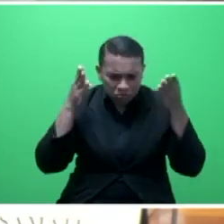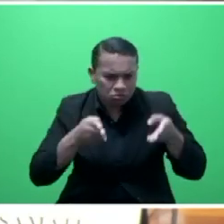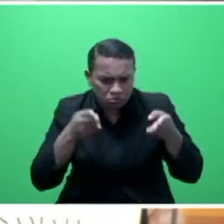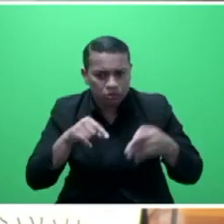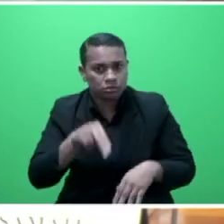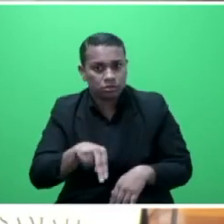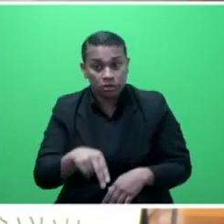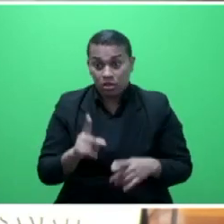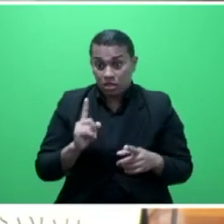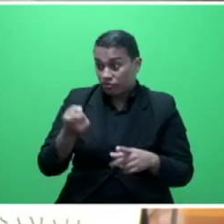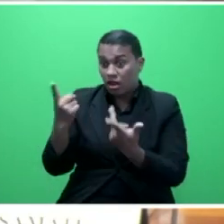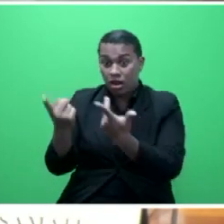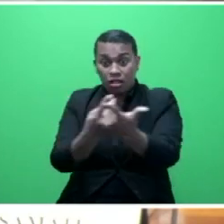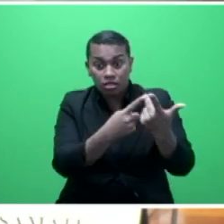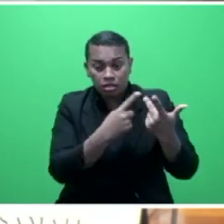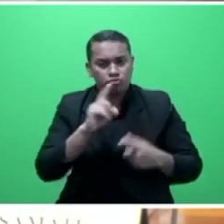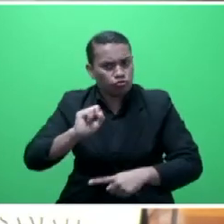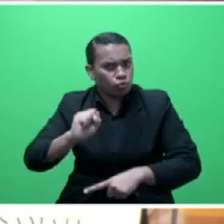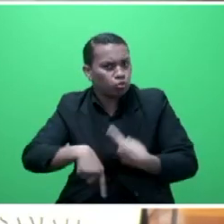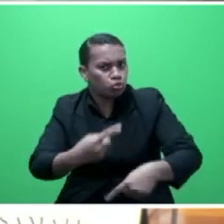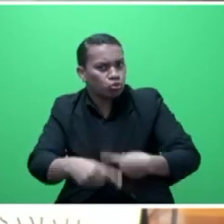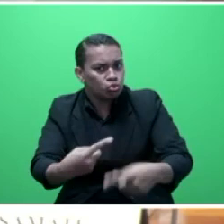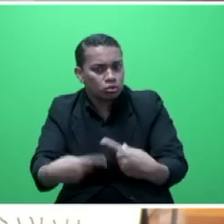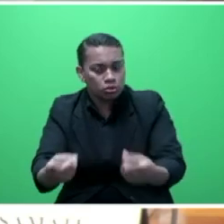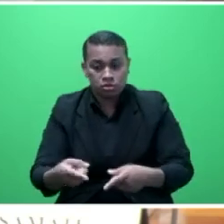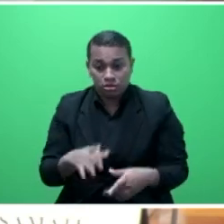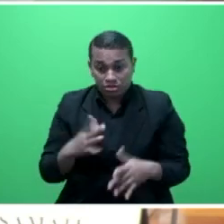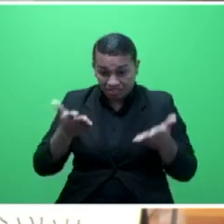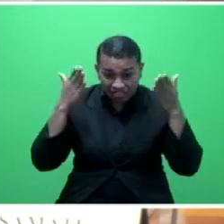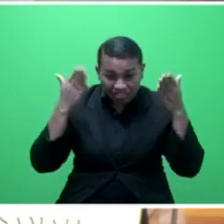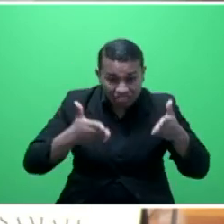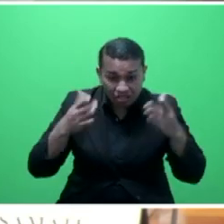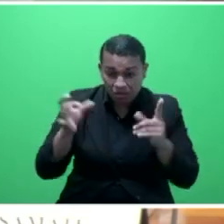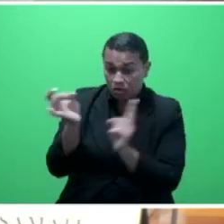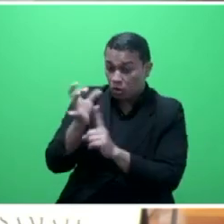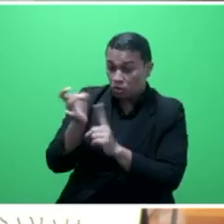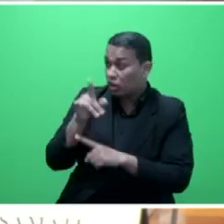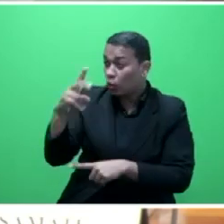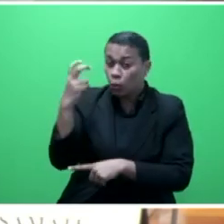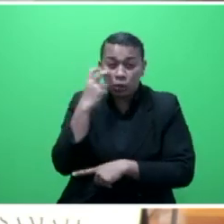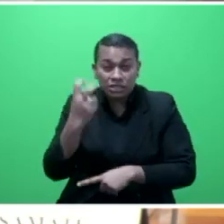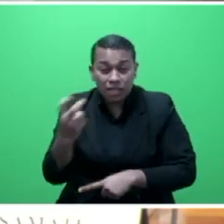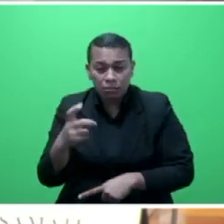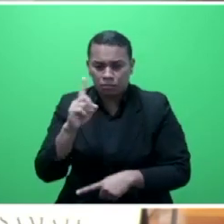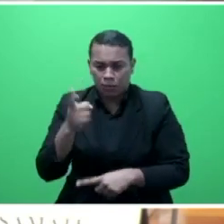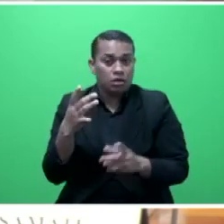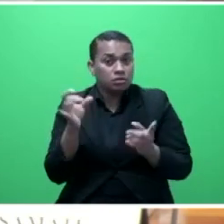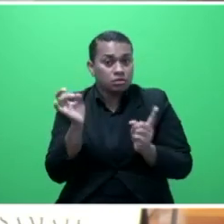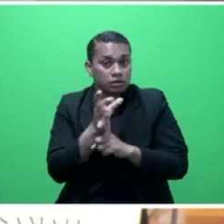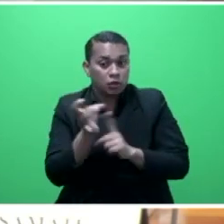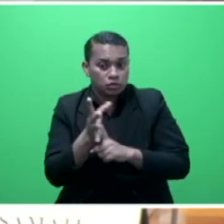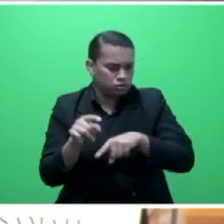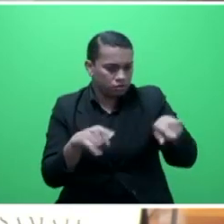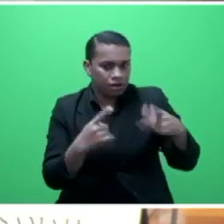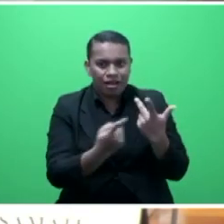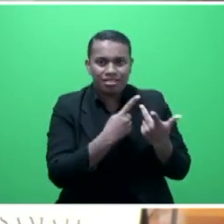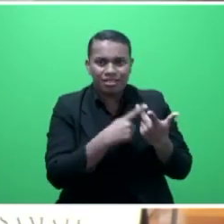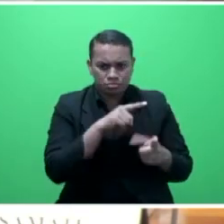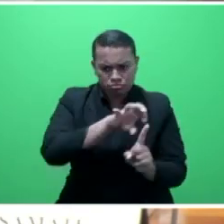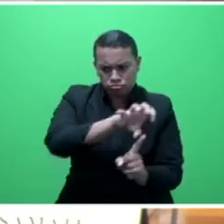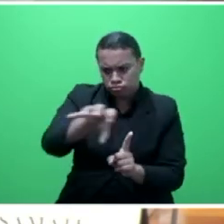vital industries must be kept afloat as we prepare for COVID-contained tourism to resume, particularly when it comes to